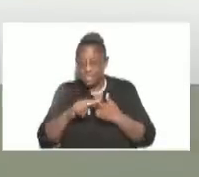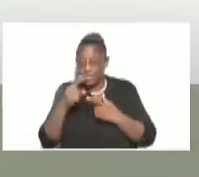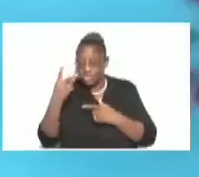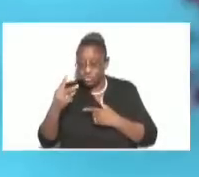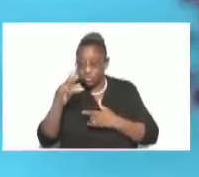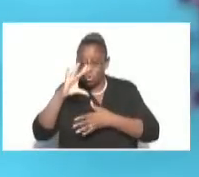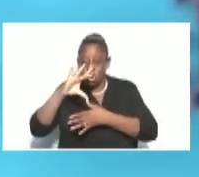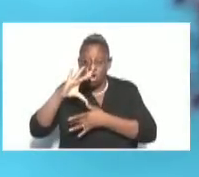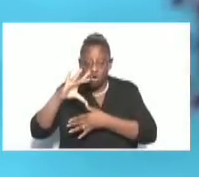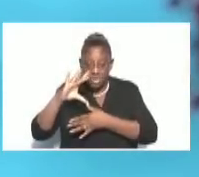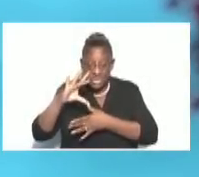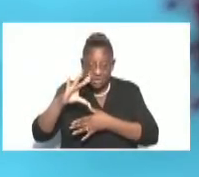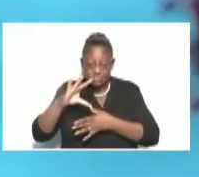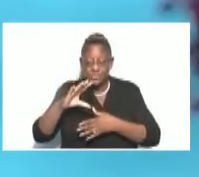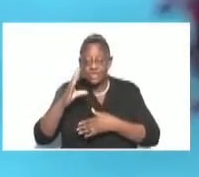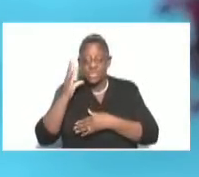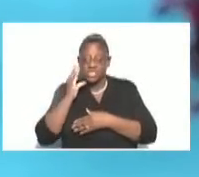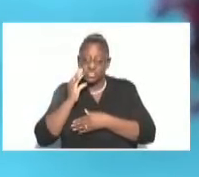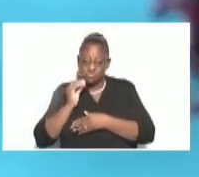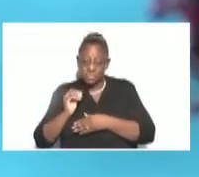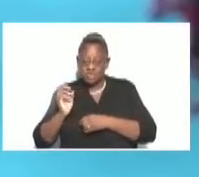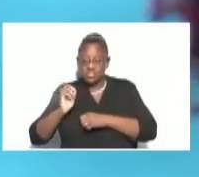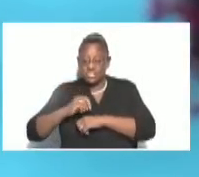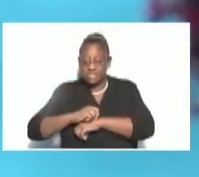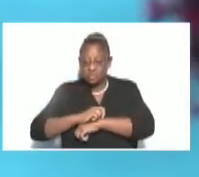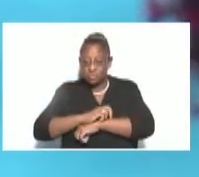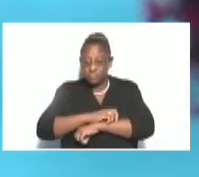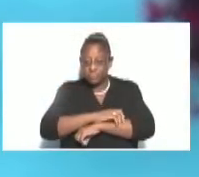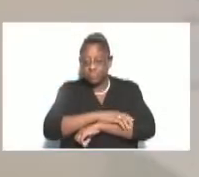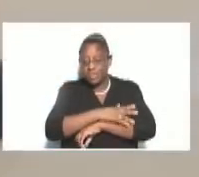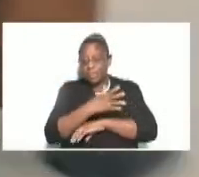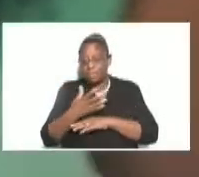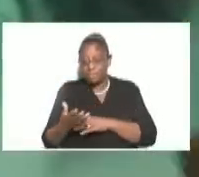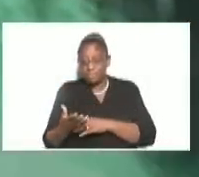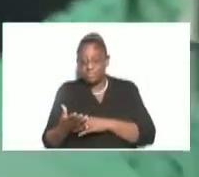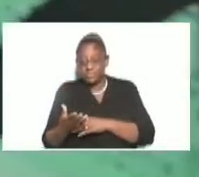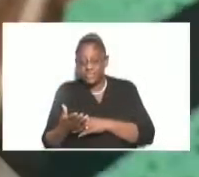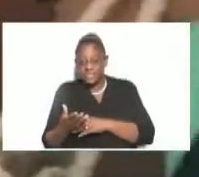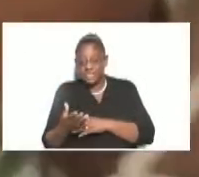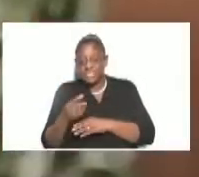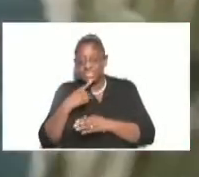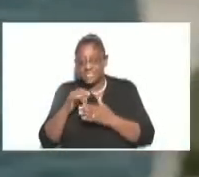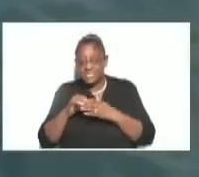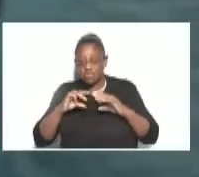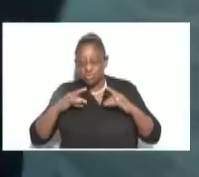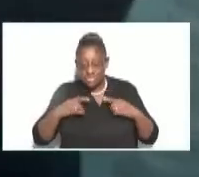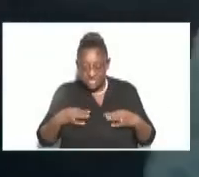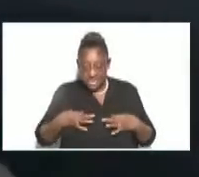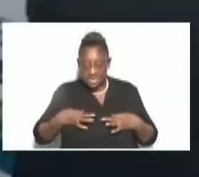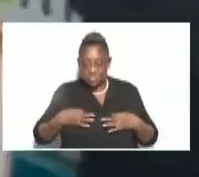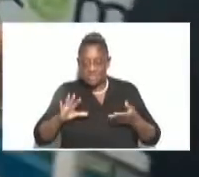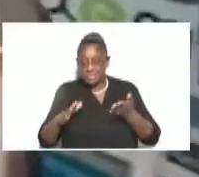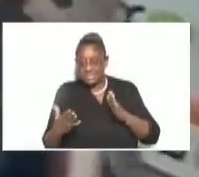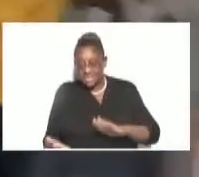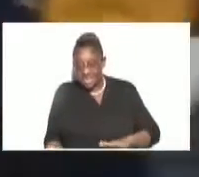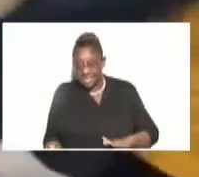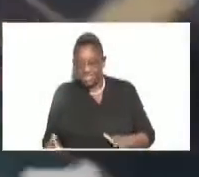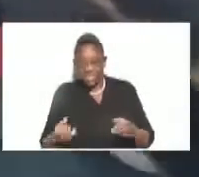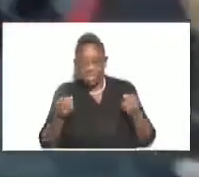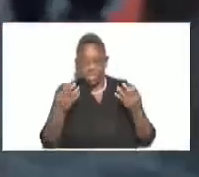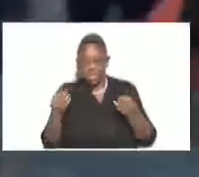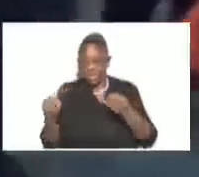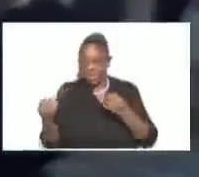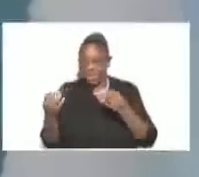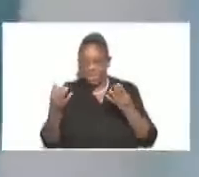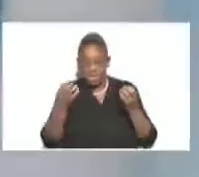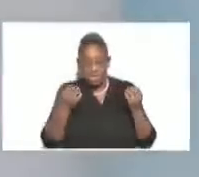hurricanes, experienced a global pandemic, and through resignation, retirement, and death, our numbers